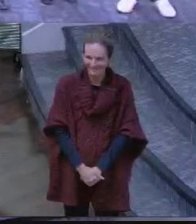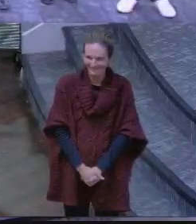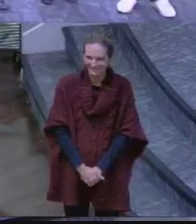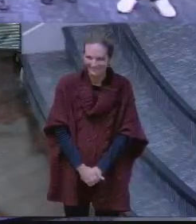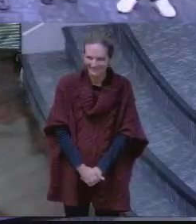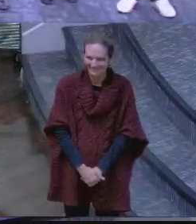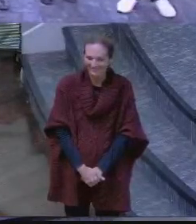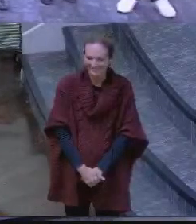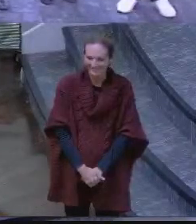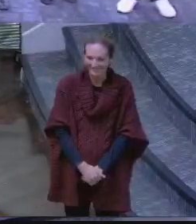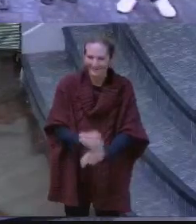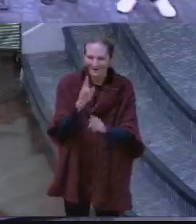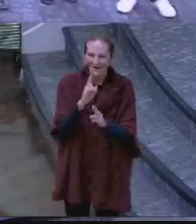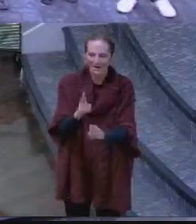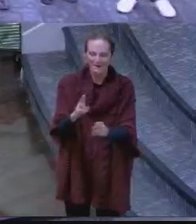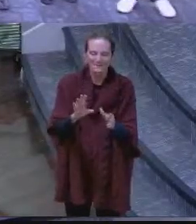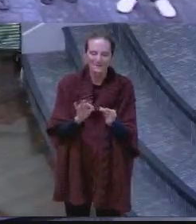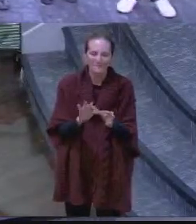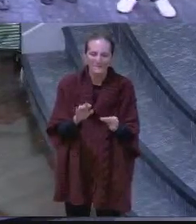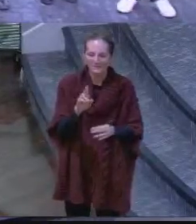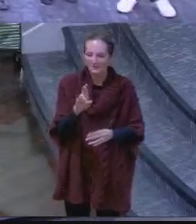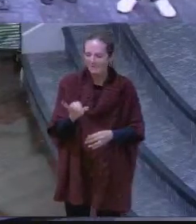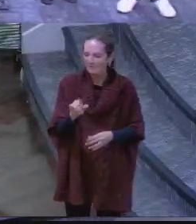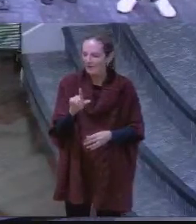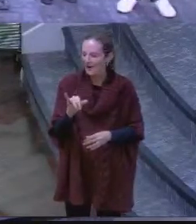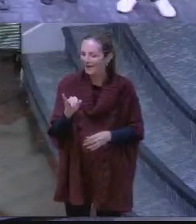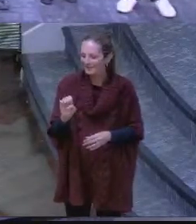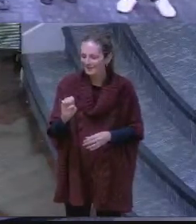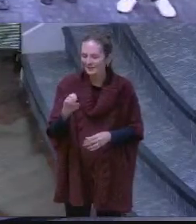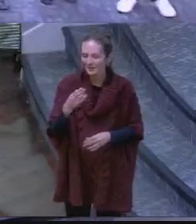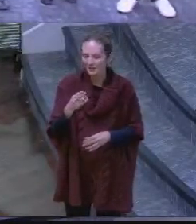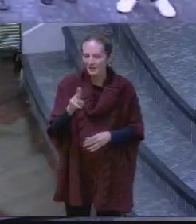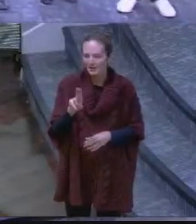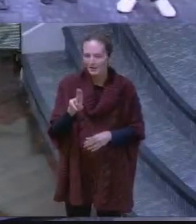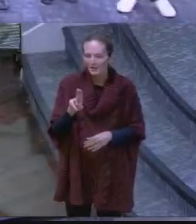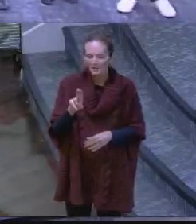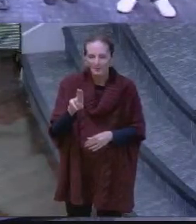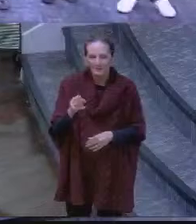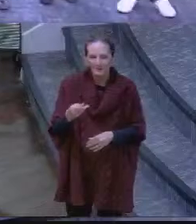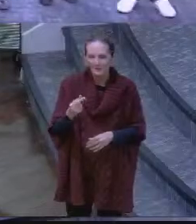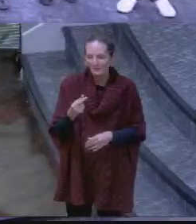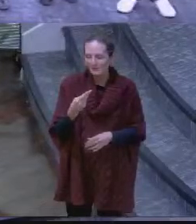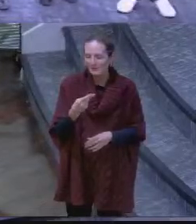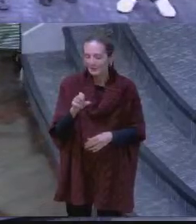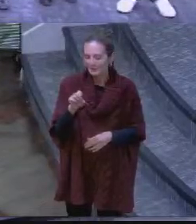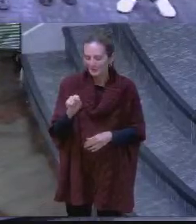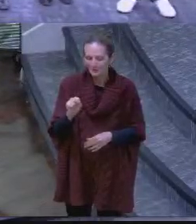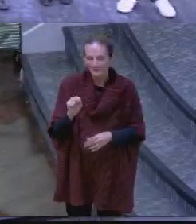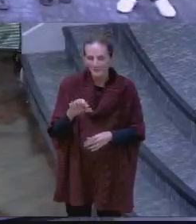An honorable mention, Riley Hughes, 5th grade, Barnett Shoals Elementary School.